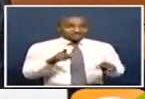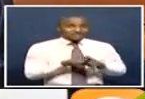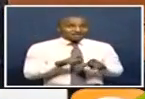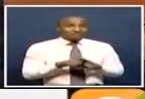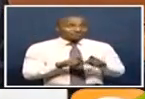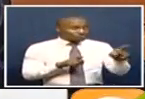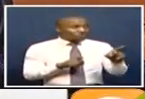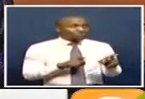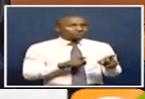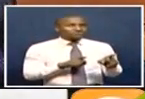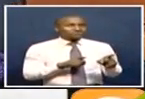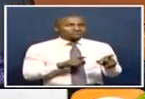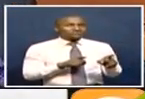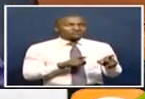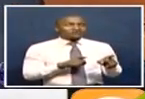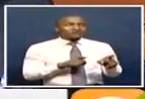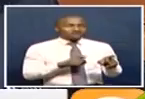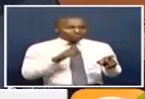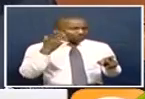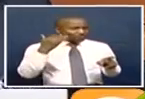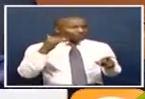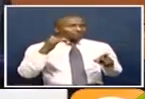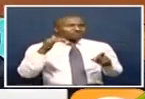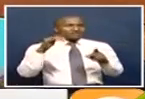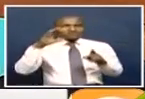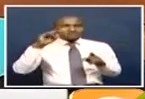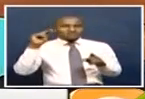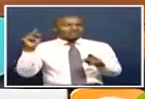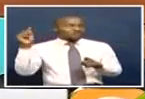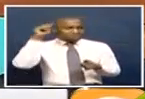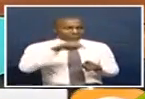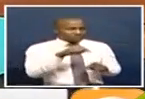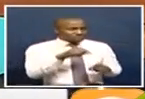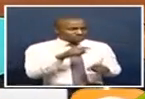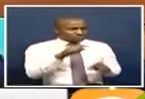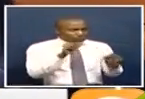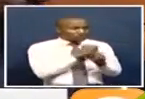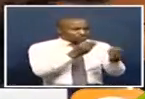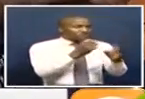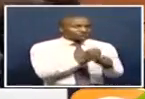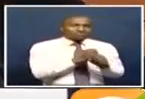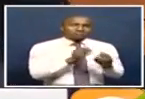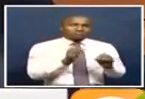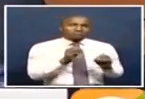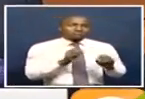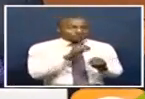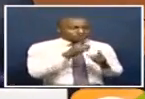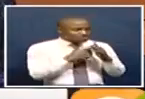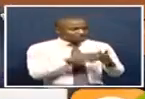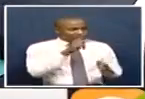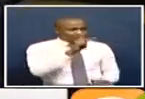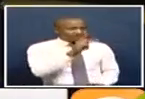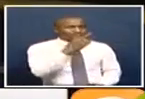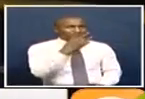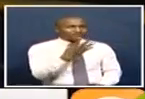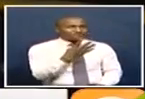difficult for us to accept you from Atlanta, Georgia on CNN. Why not? We had to take some time to know you. When you started with K24,